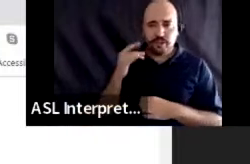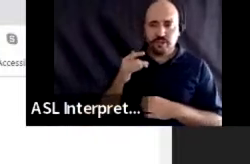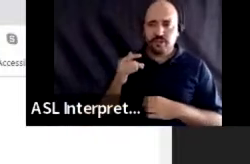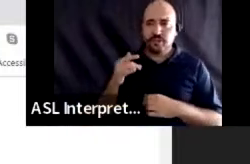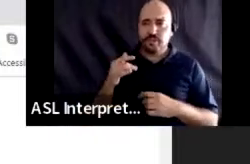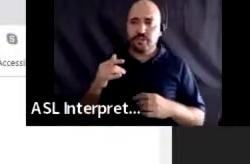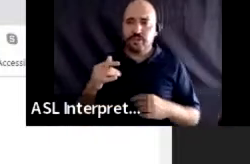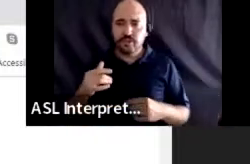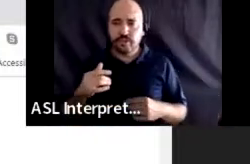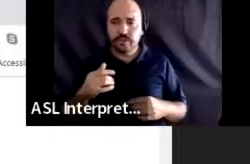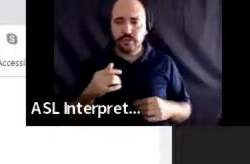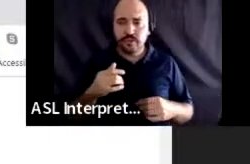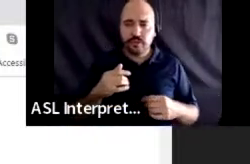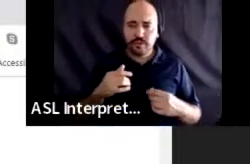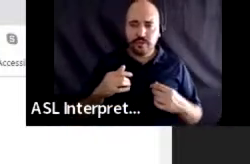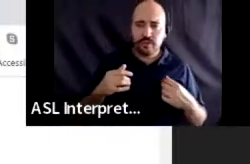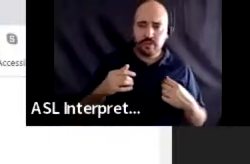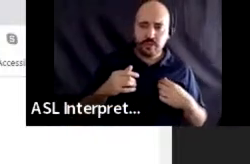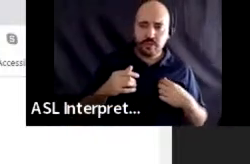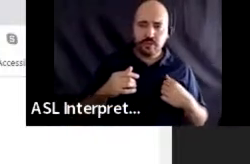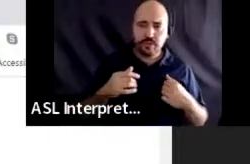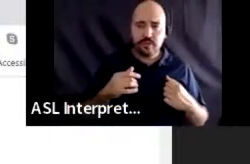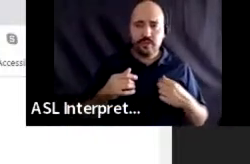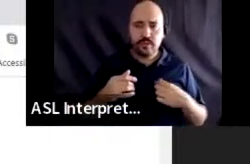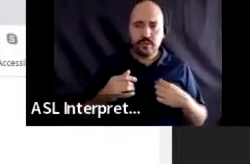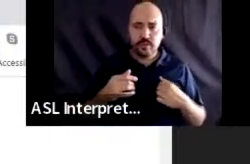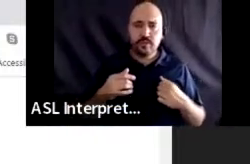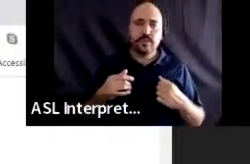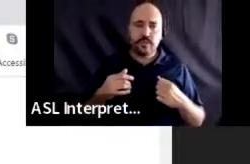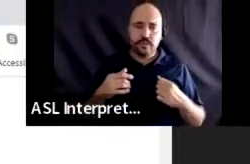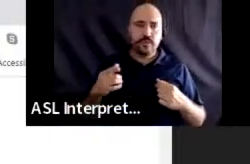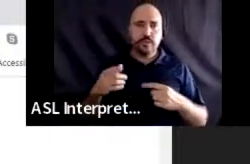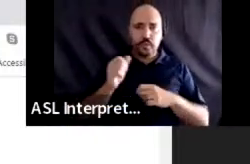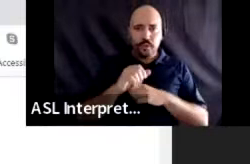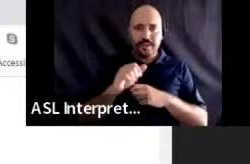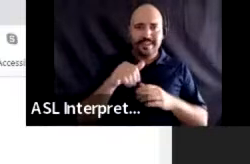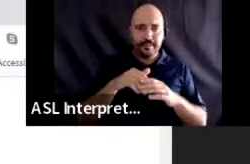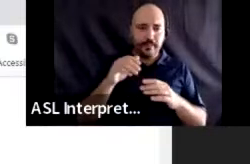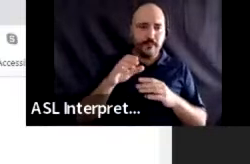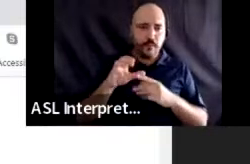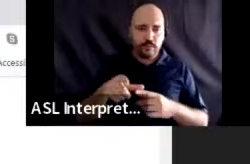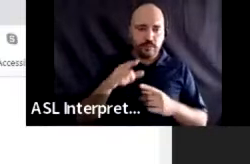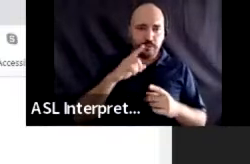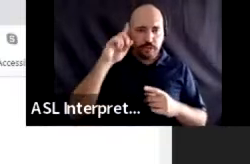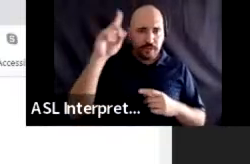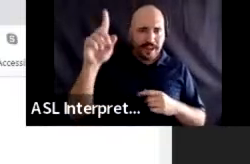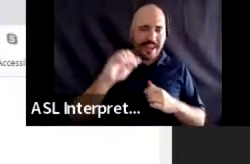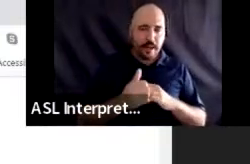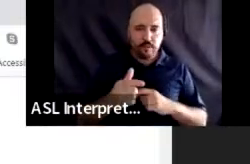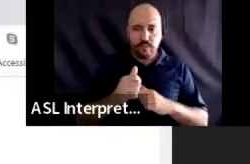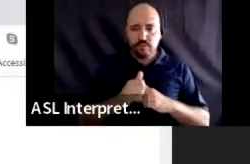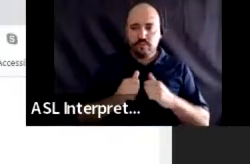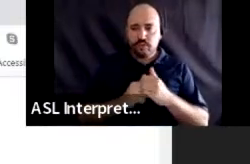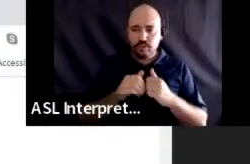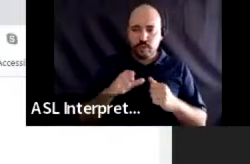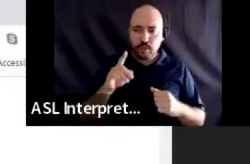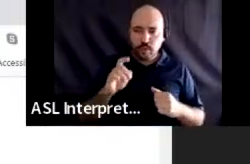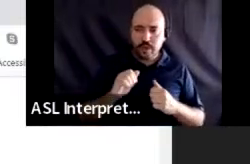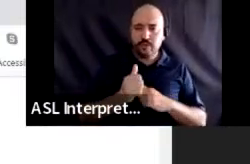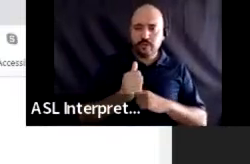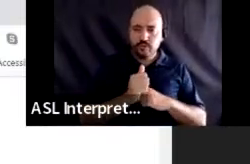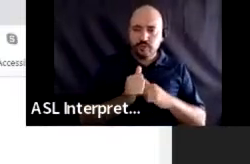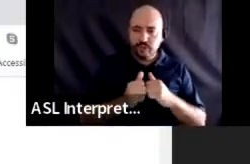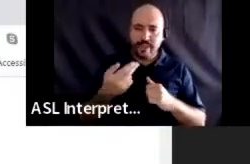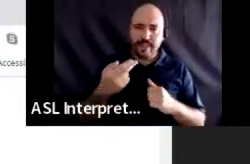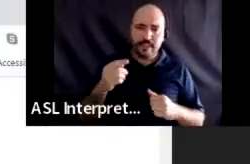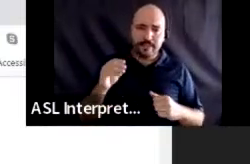working to do accessibility forces you to just be smarter about how you structure your code, how you structure your